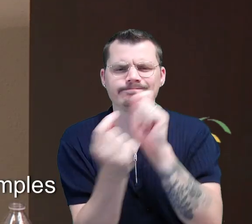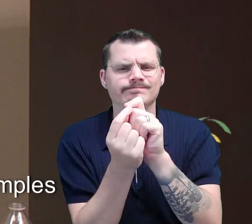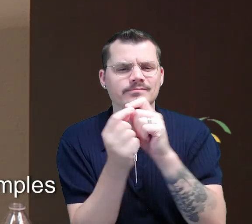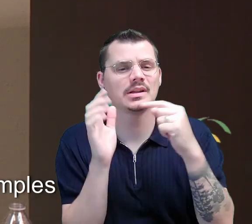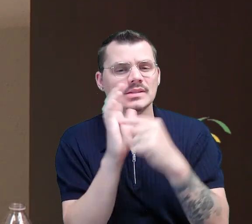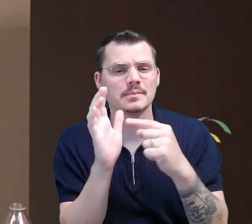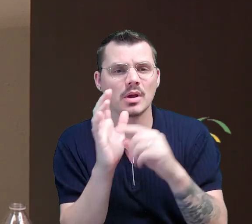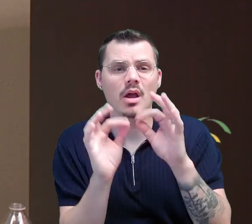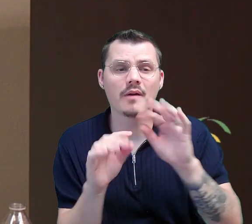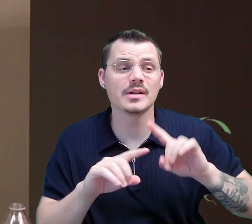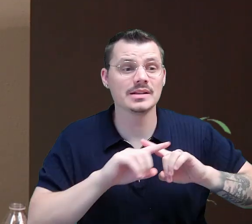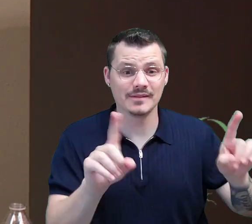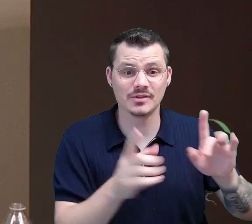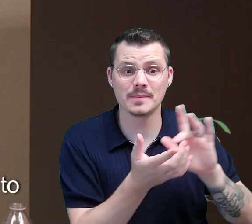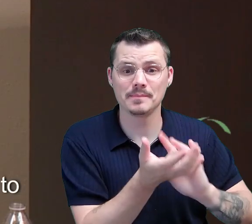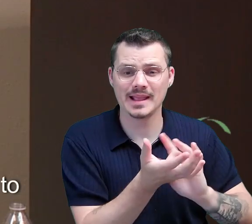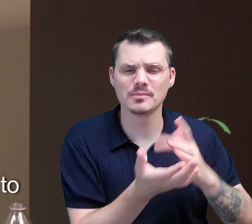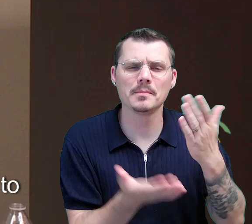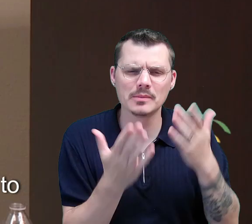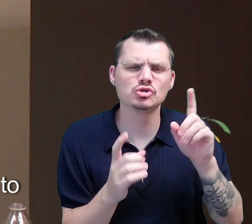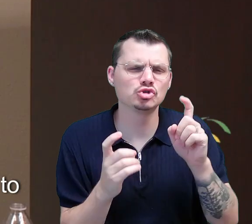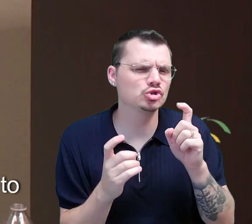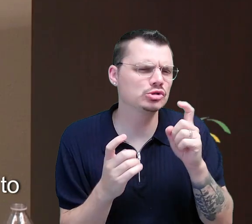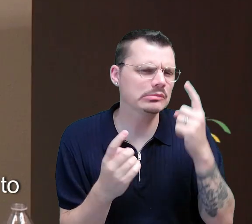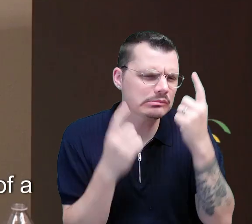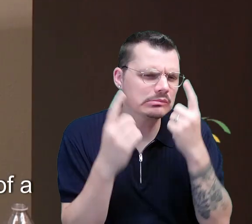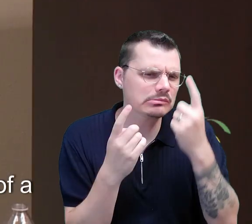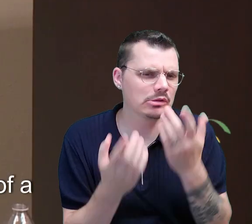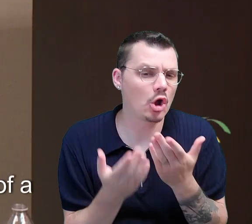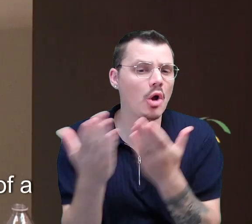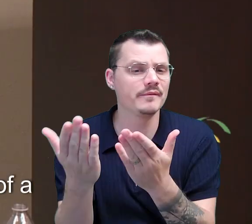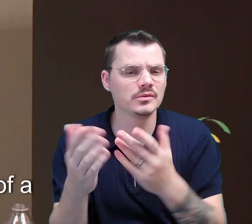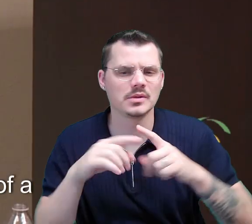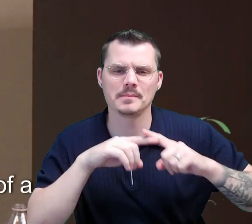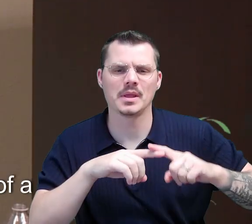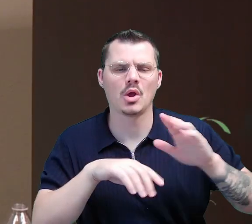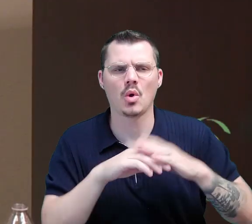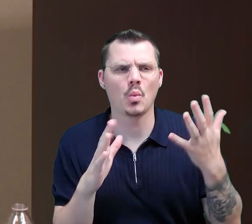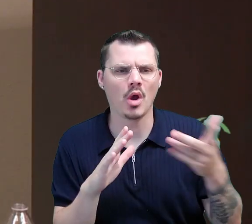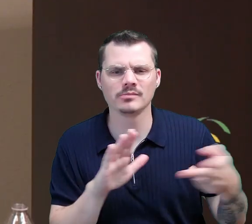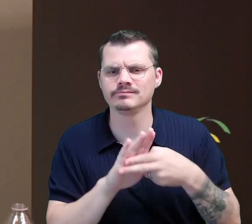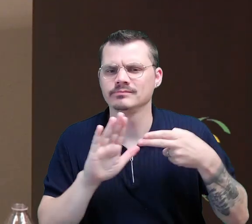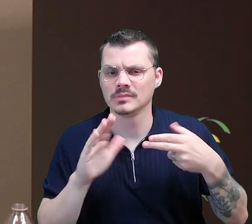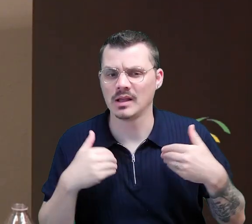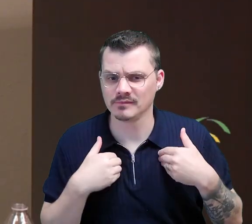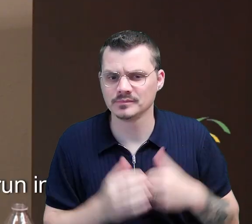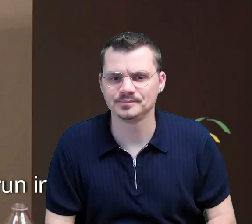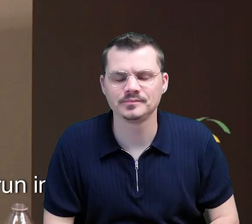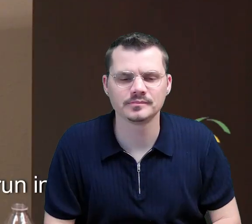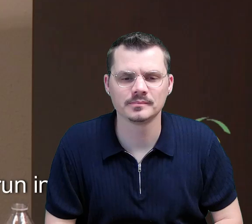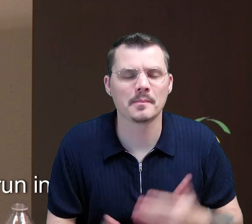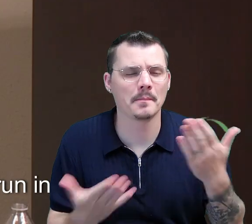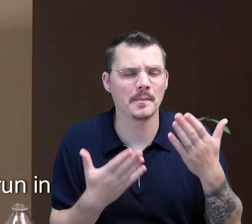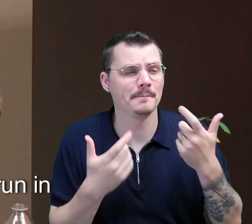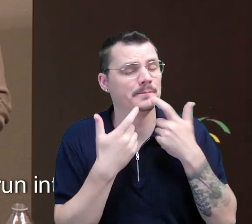specific examples of different medicines we might want to consider offering to somebody depending on what kind of a condition they have.